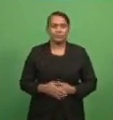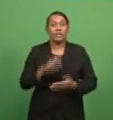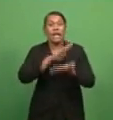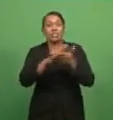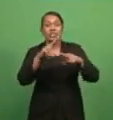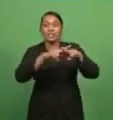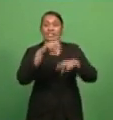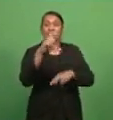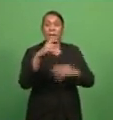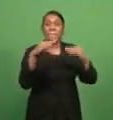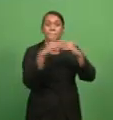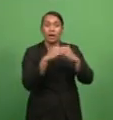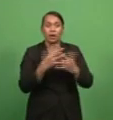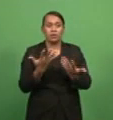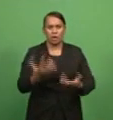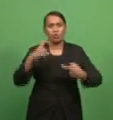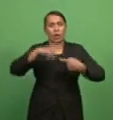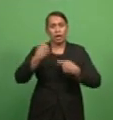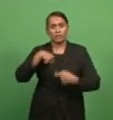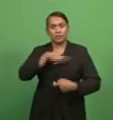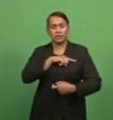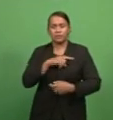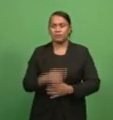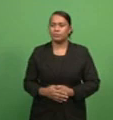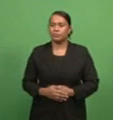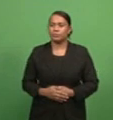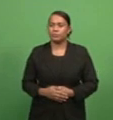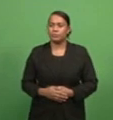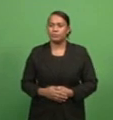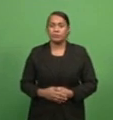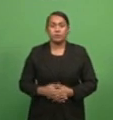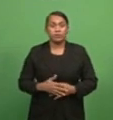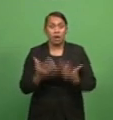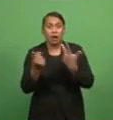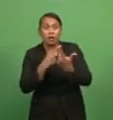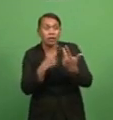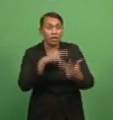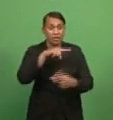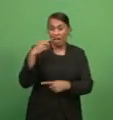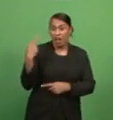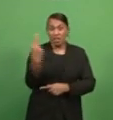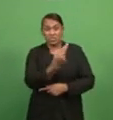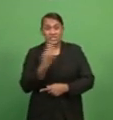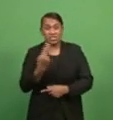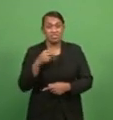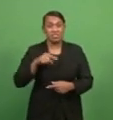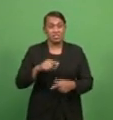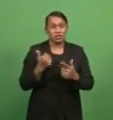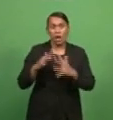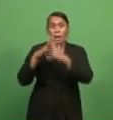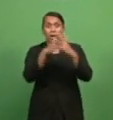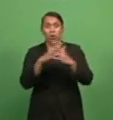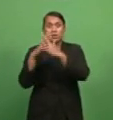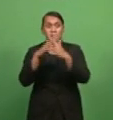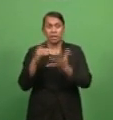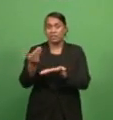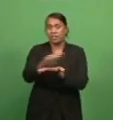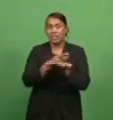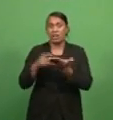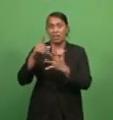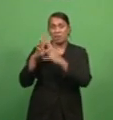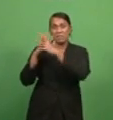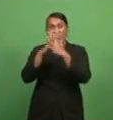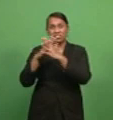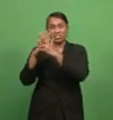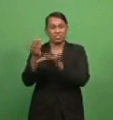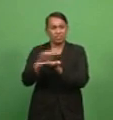trading market. Another round of daunting economic data arrived from the US, with most of the numbers coming in worse than